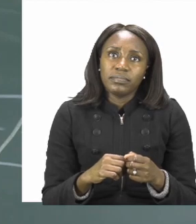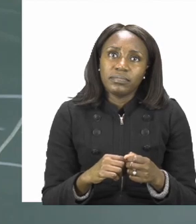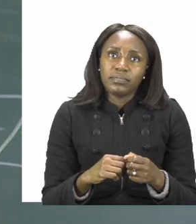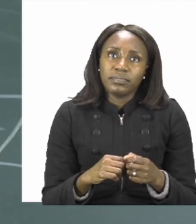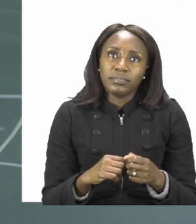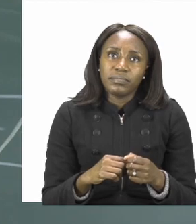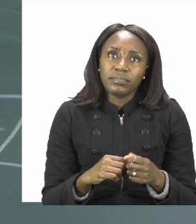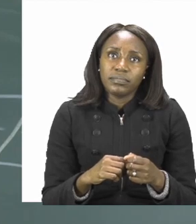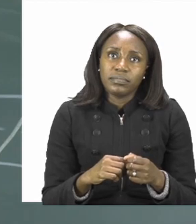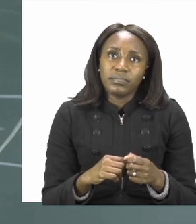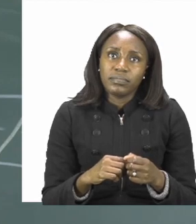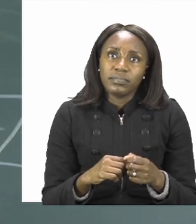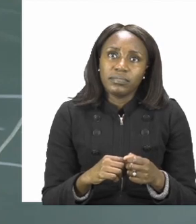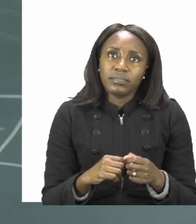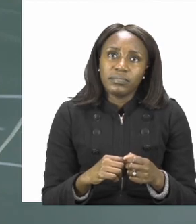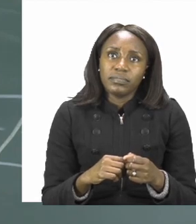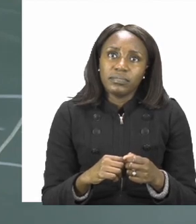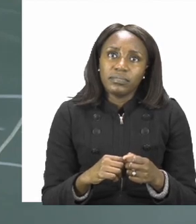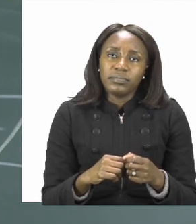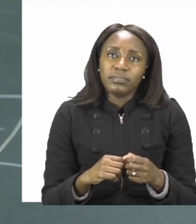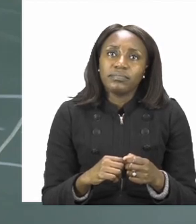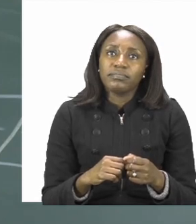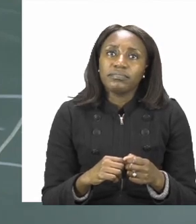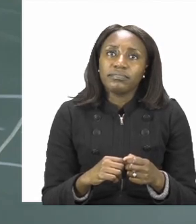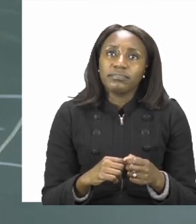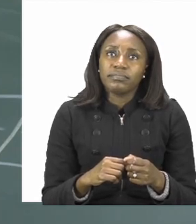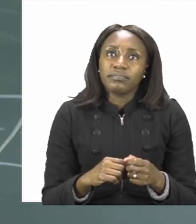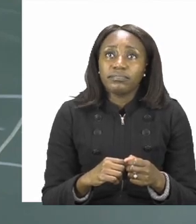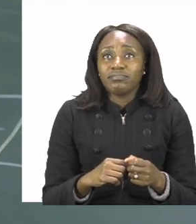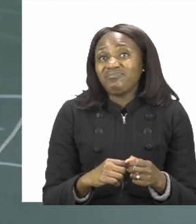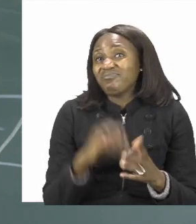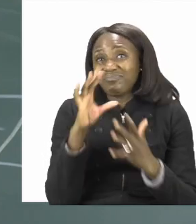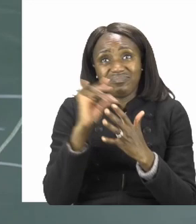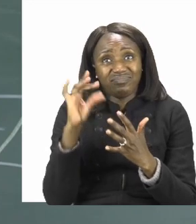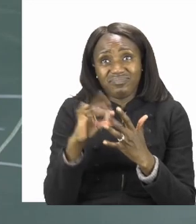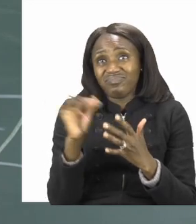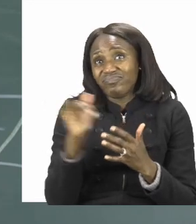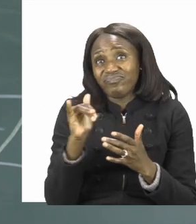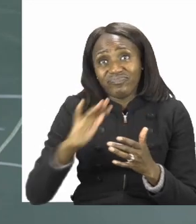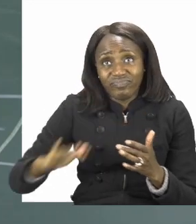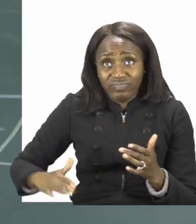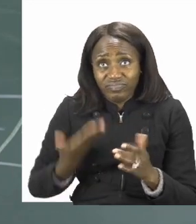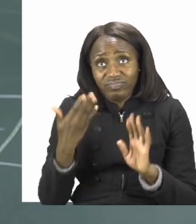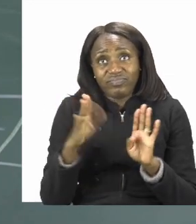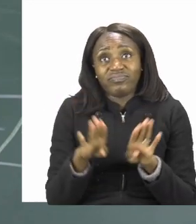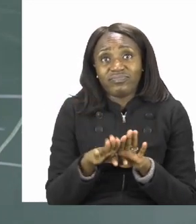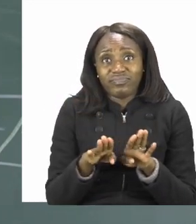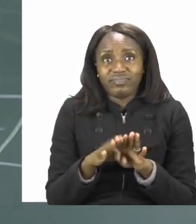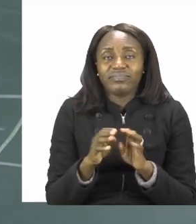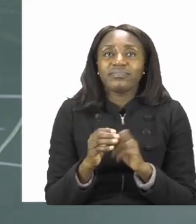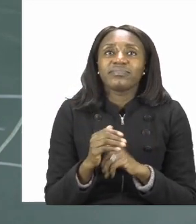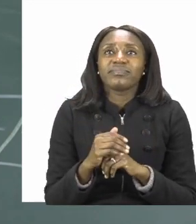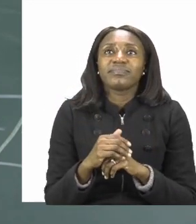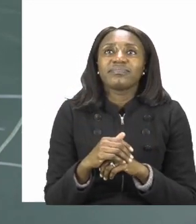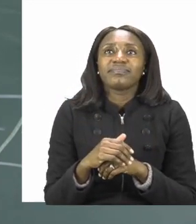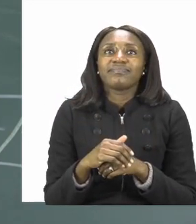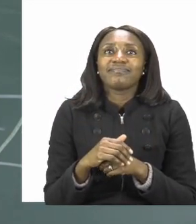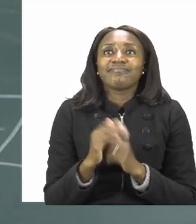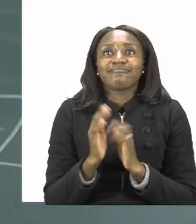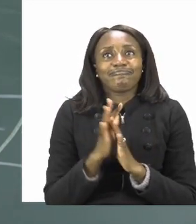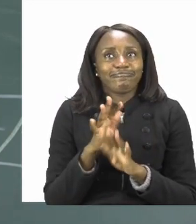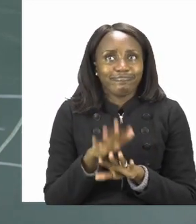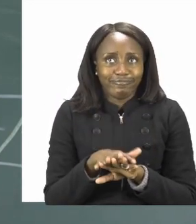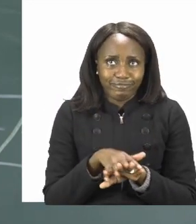round, down, round, up, round. So take your time with